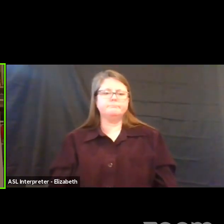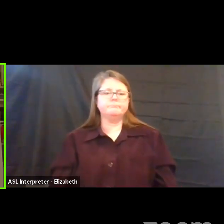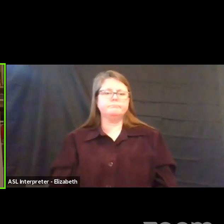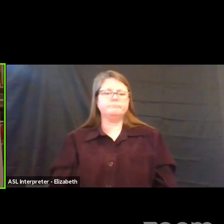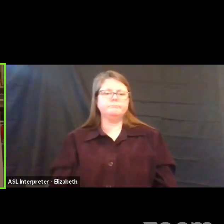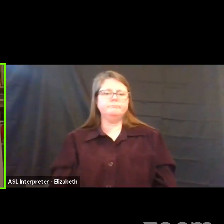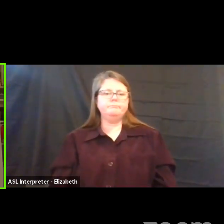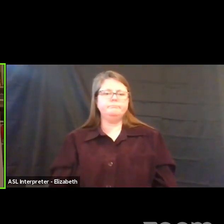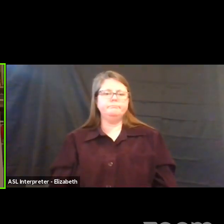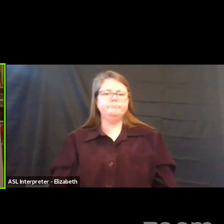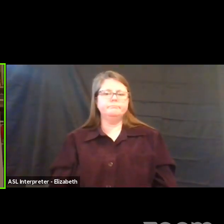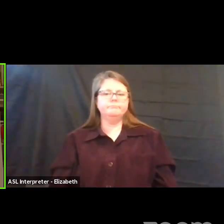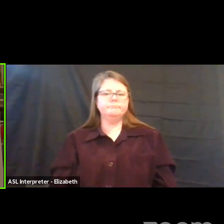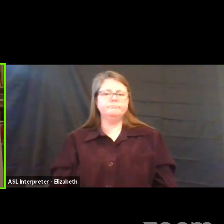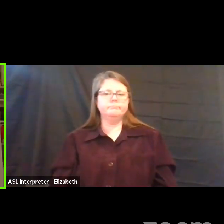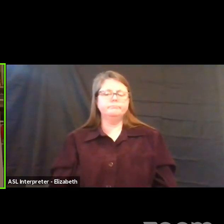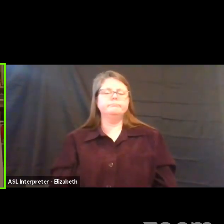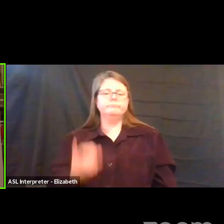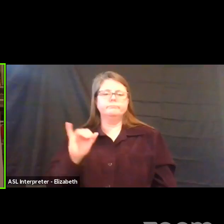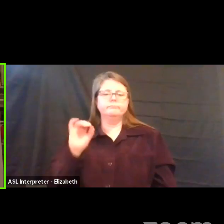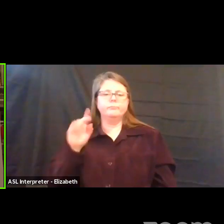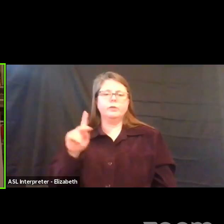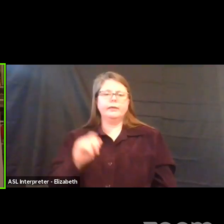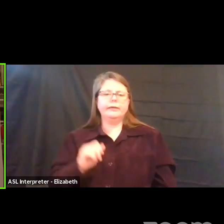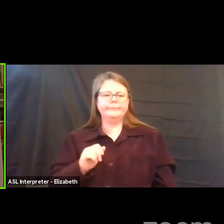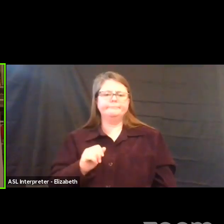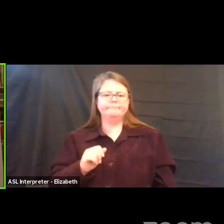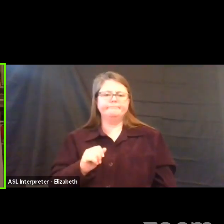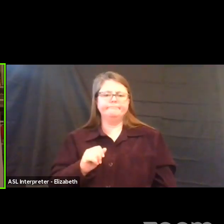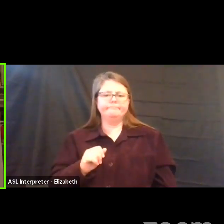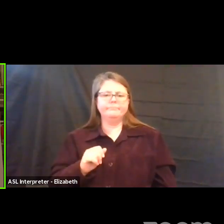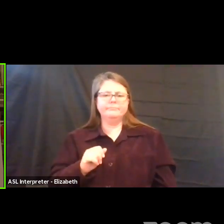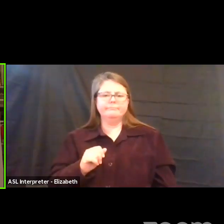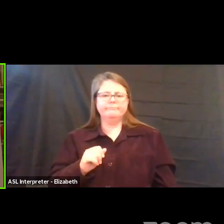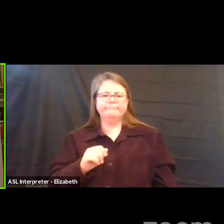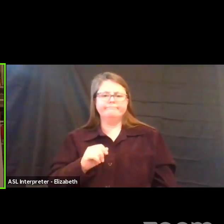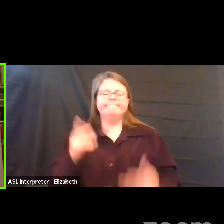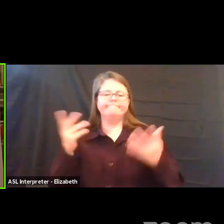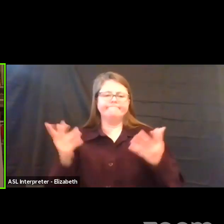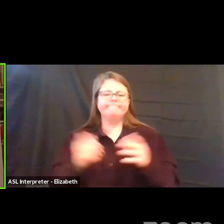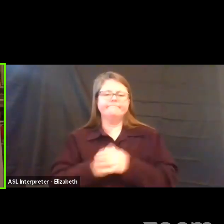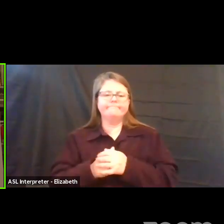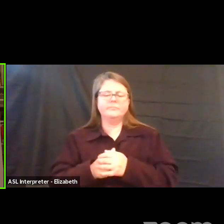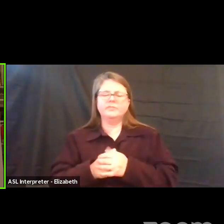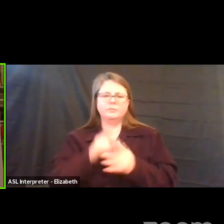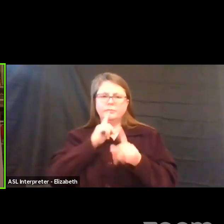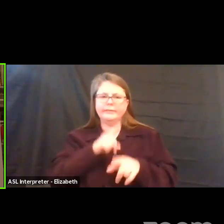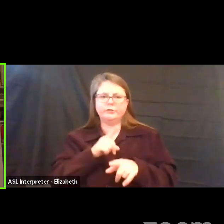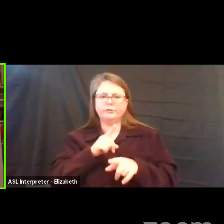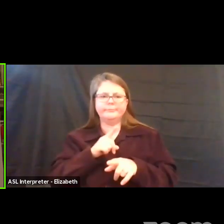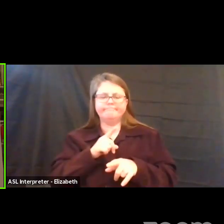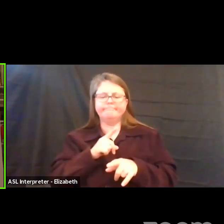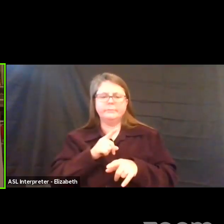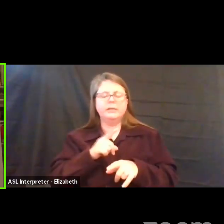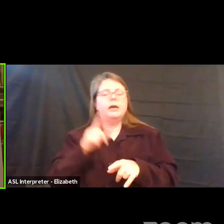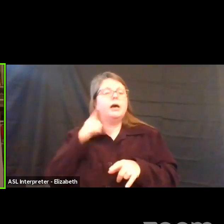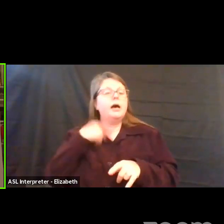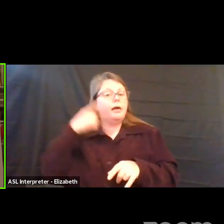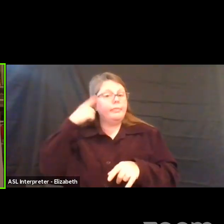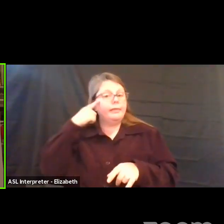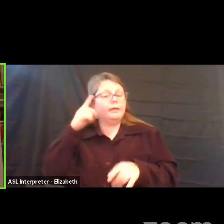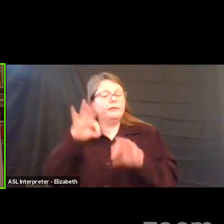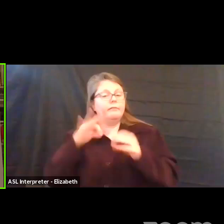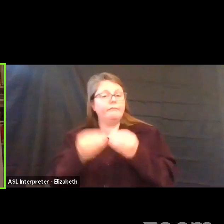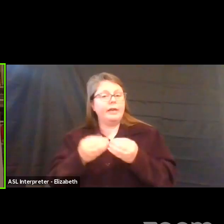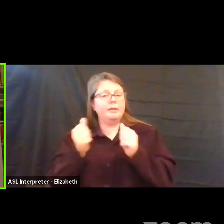Not hearing anyone jump in. I think families that need some specific guidance or have some fears about